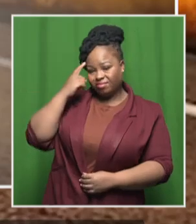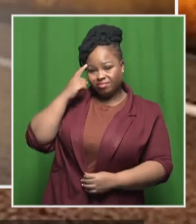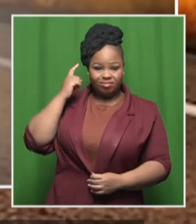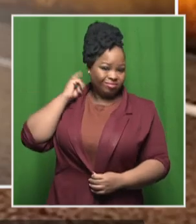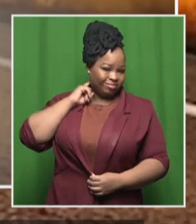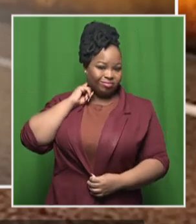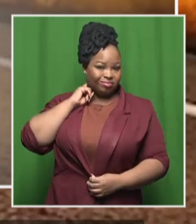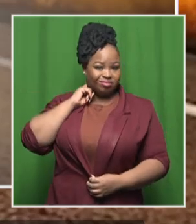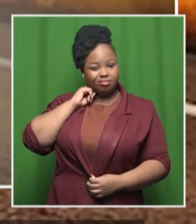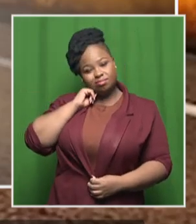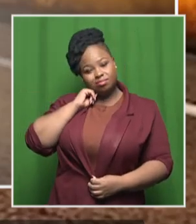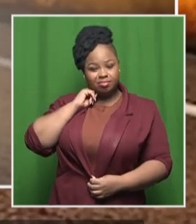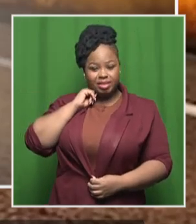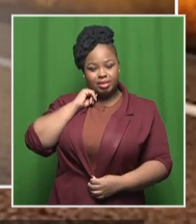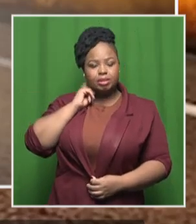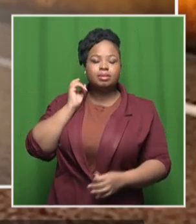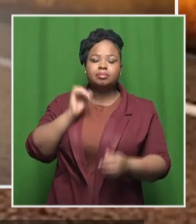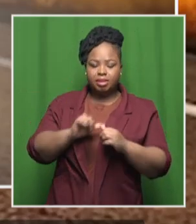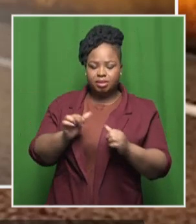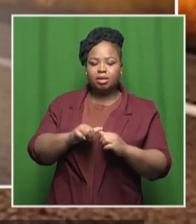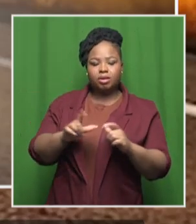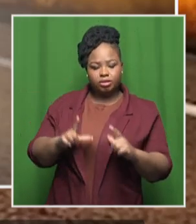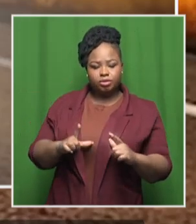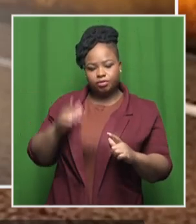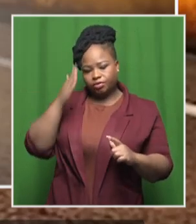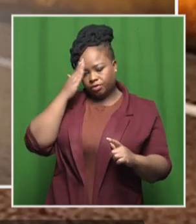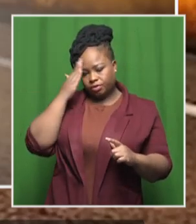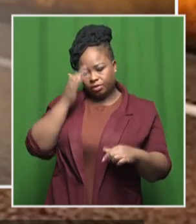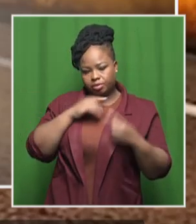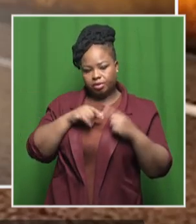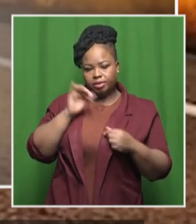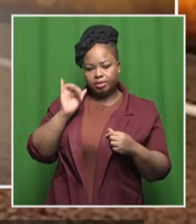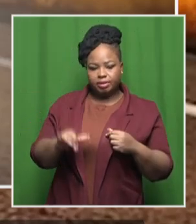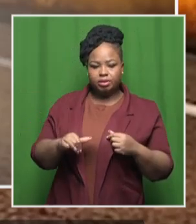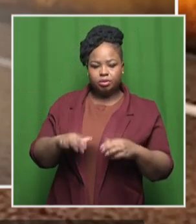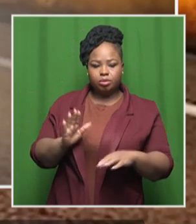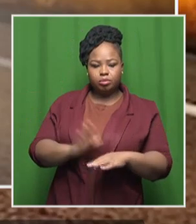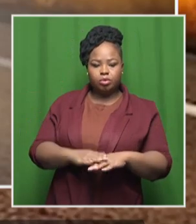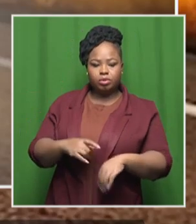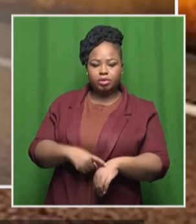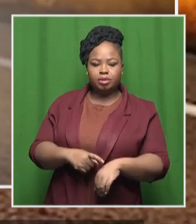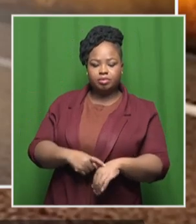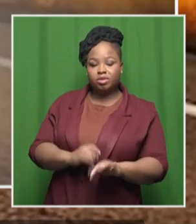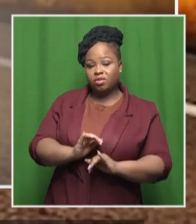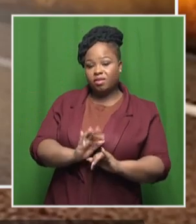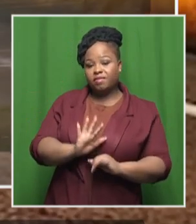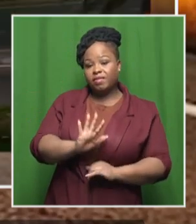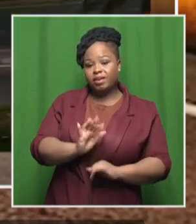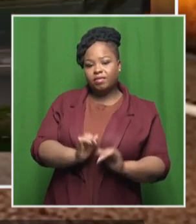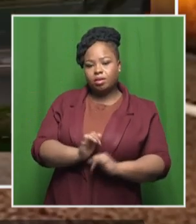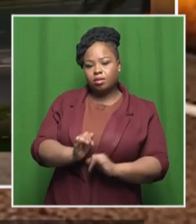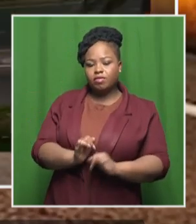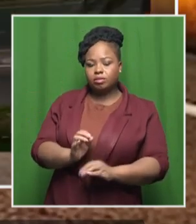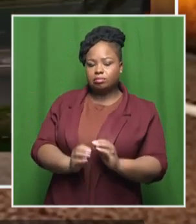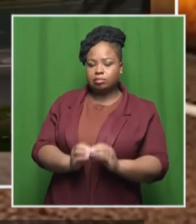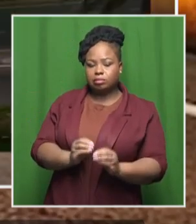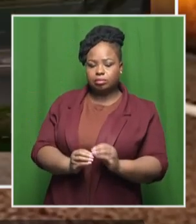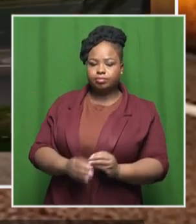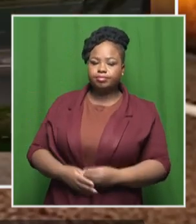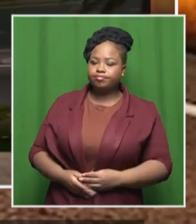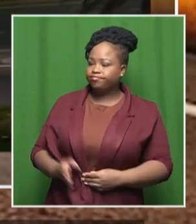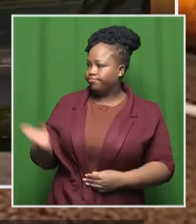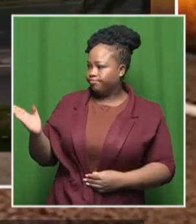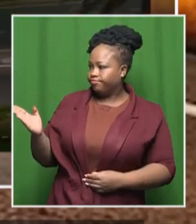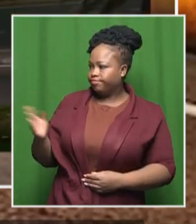half the issue is knowing about the delays. So again, just give yourself plenty of time to get through that 511. It's a big long-term upgrade work going on there.